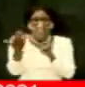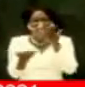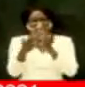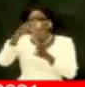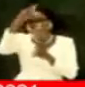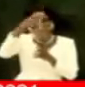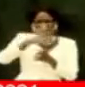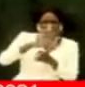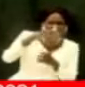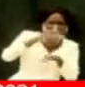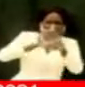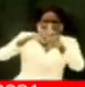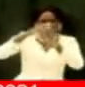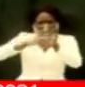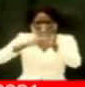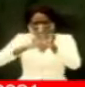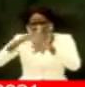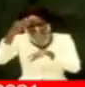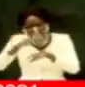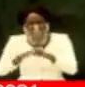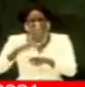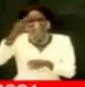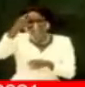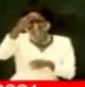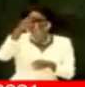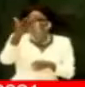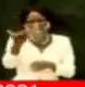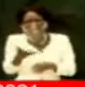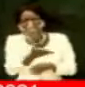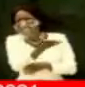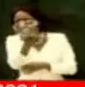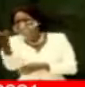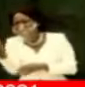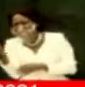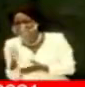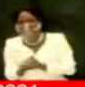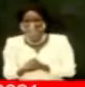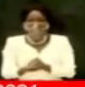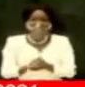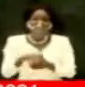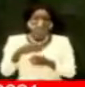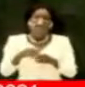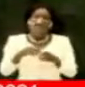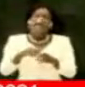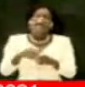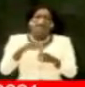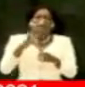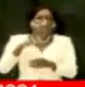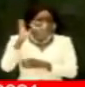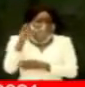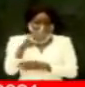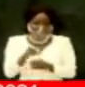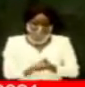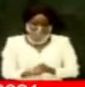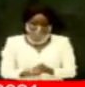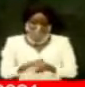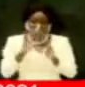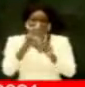Malawian. And some of them, unfortunately, they were bringing children of underage. This vaccine, we have said,